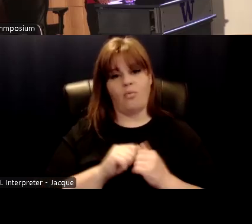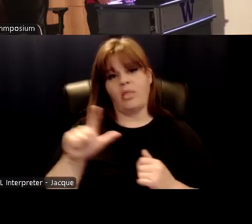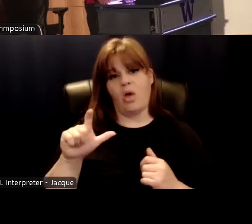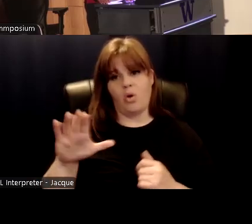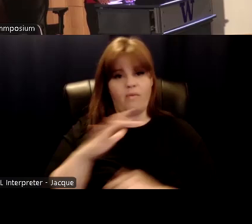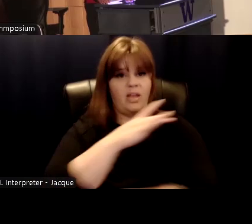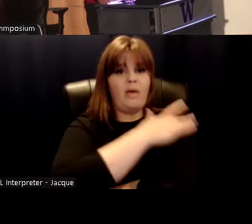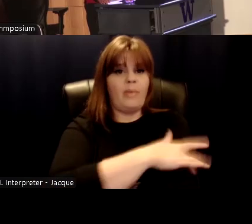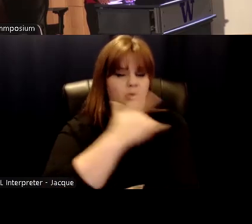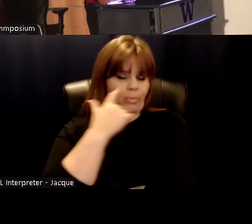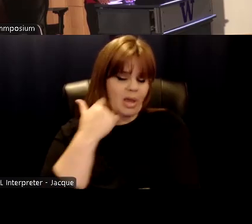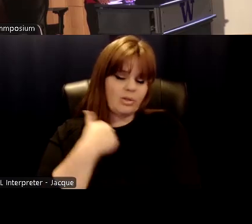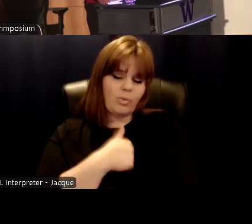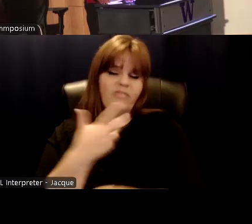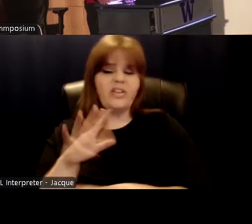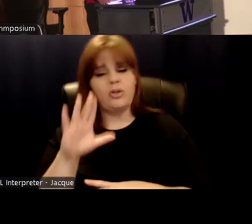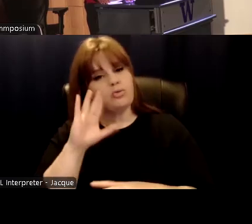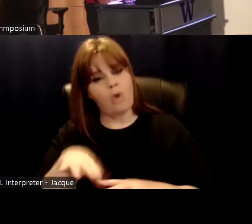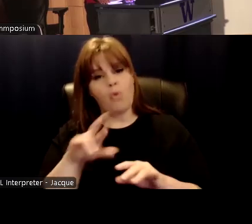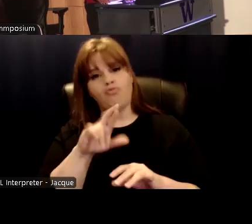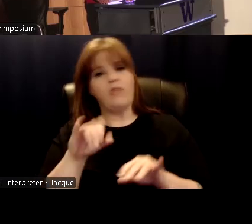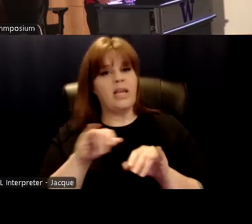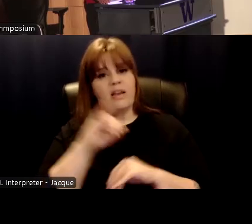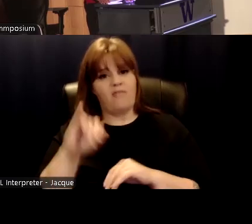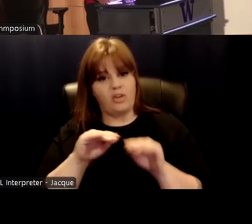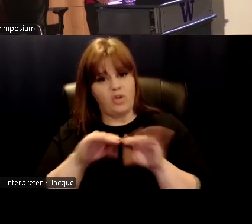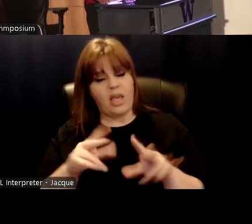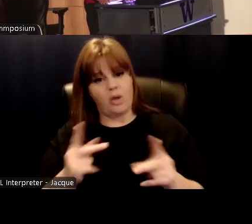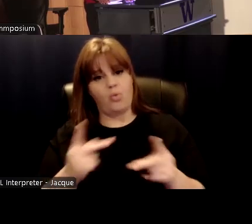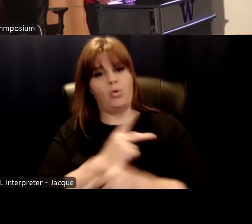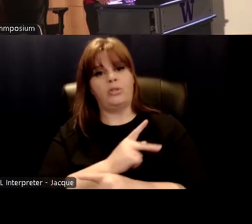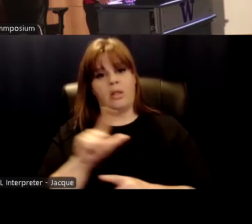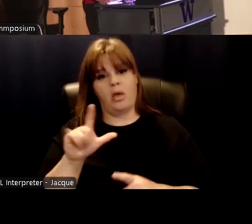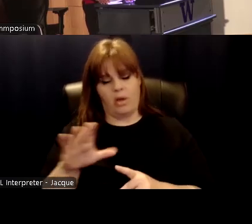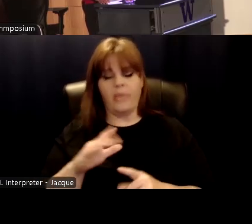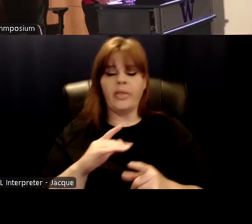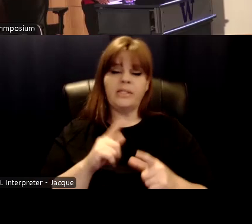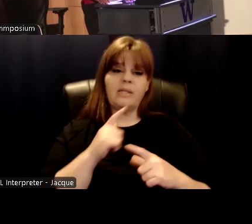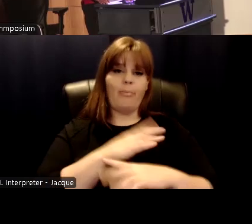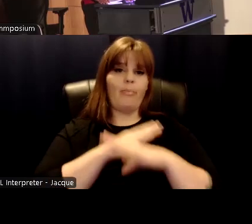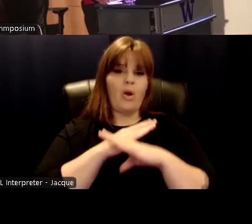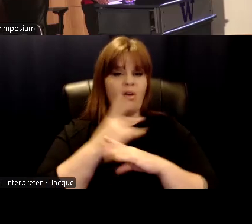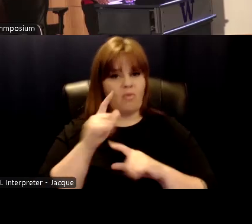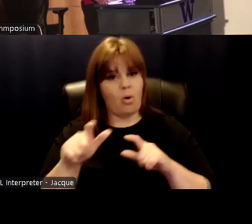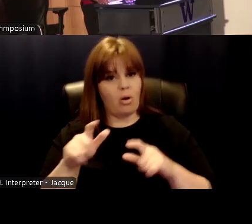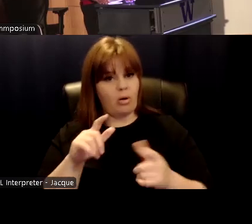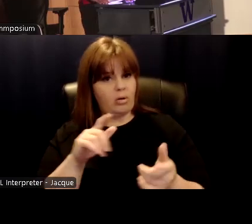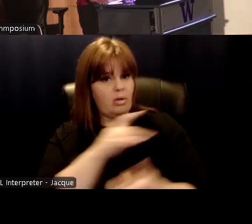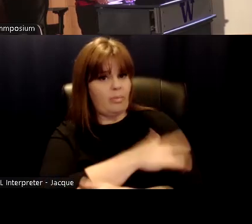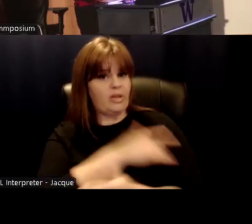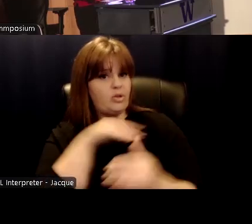know reinfections can worsen long COVID, this is a huge barrier for patients who are going in person to see their